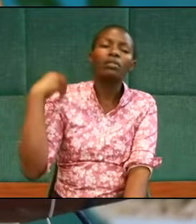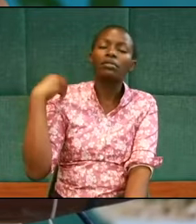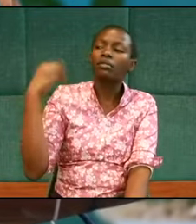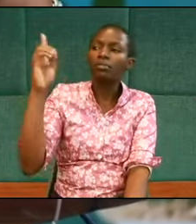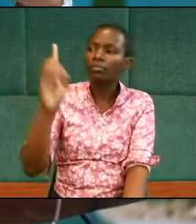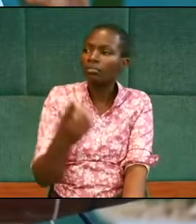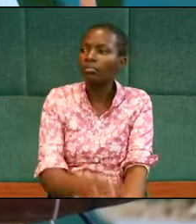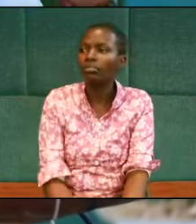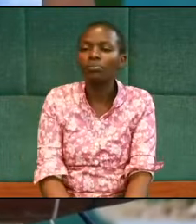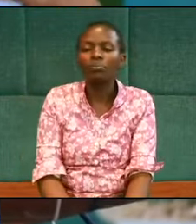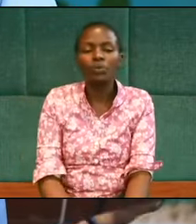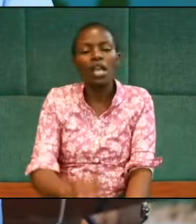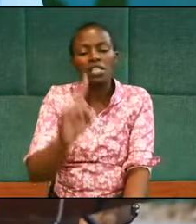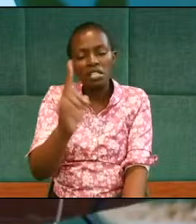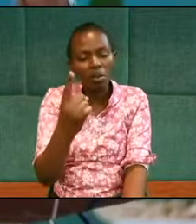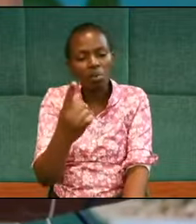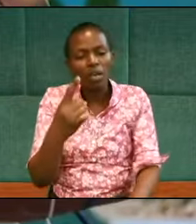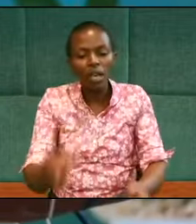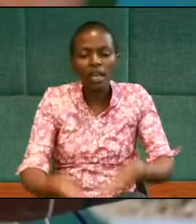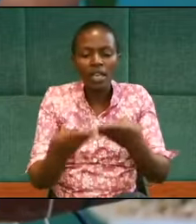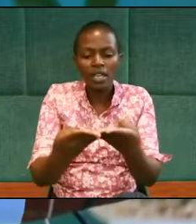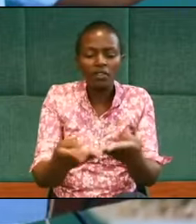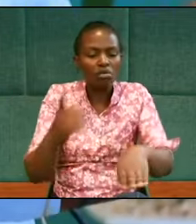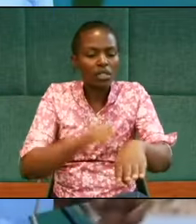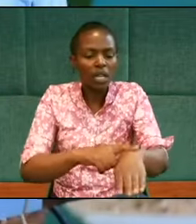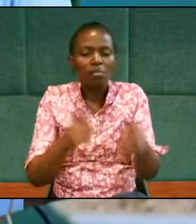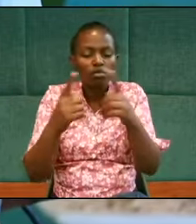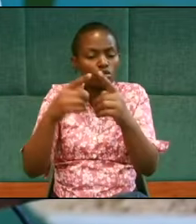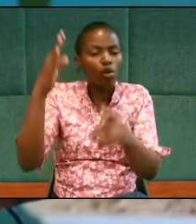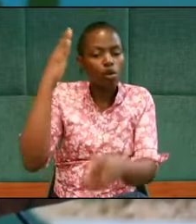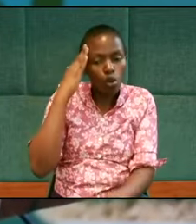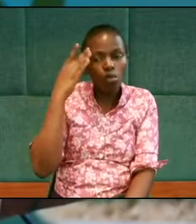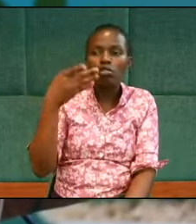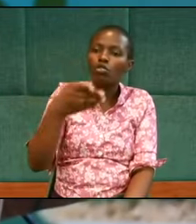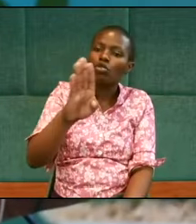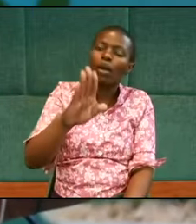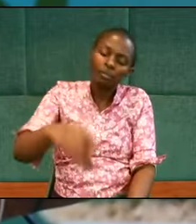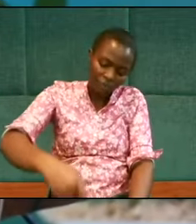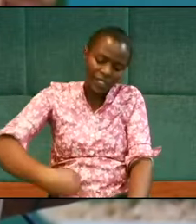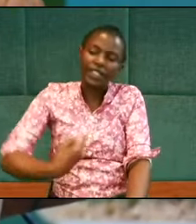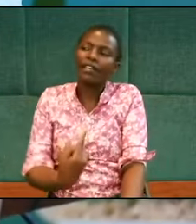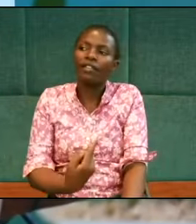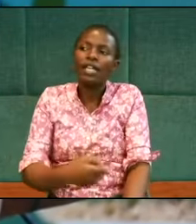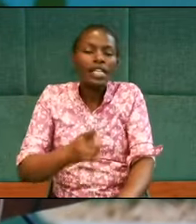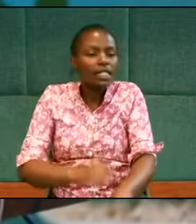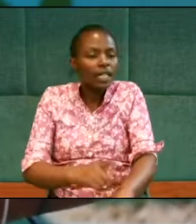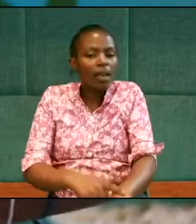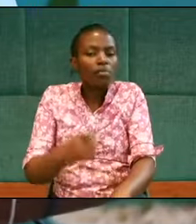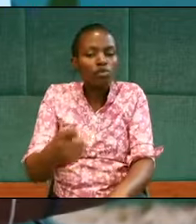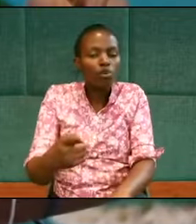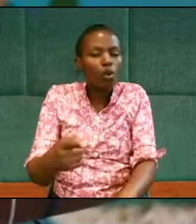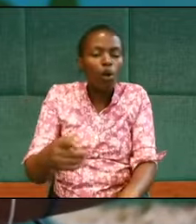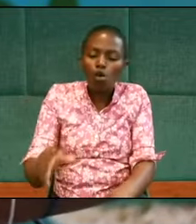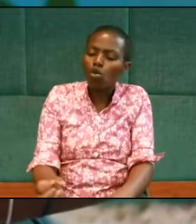singlehood offers you the period to discover and develop yourself. It's a time to groom and to